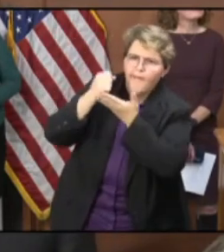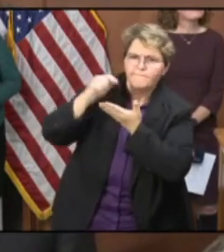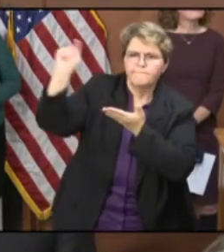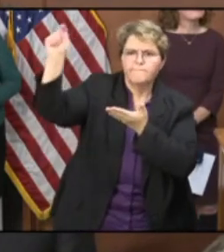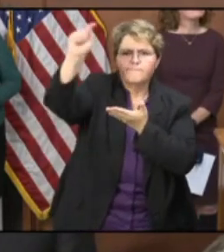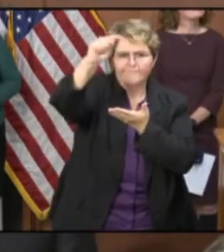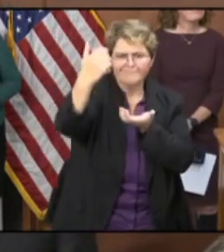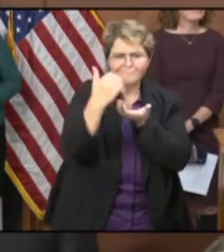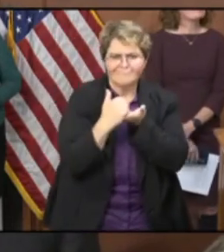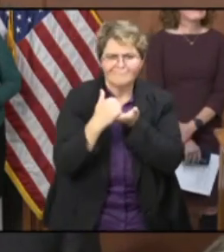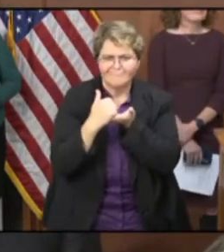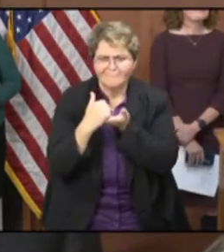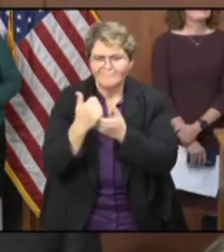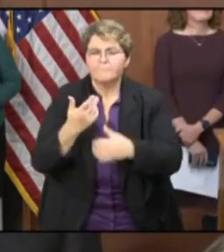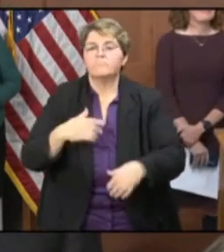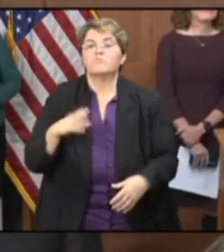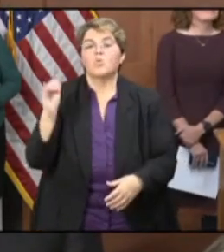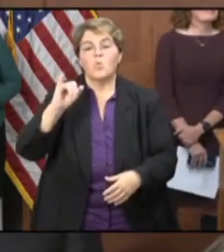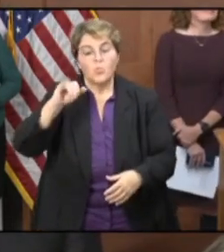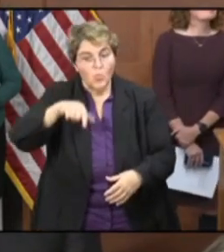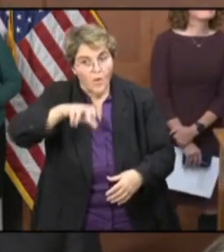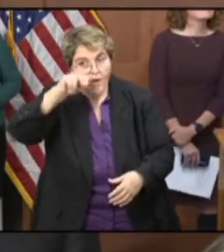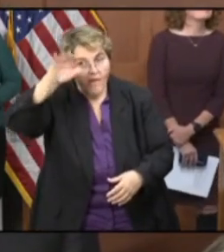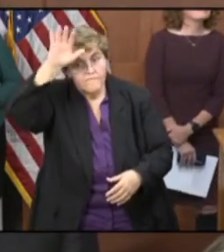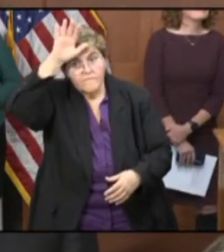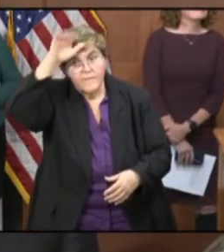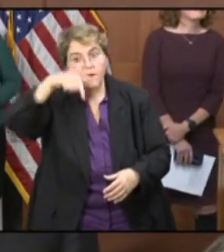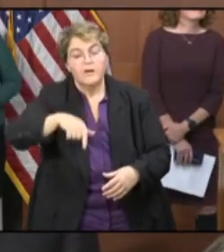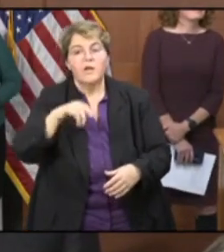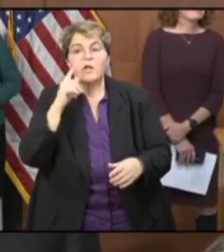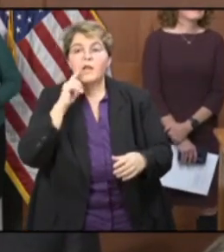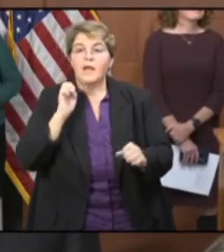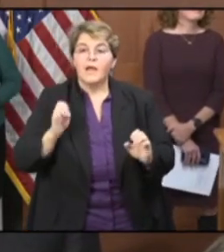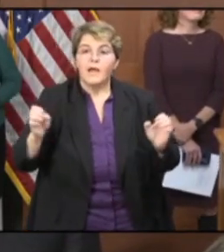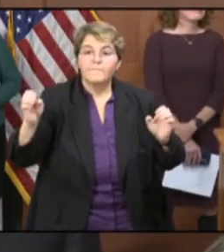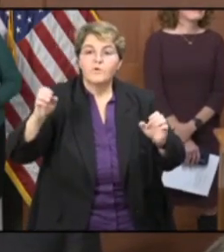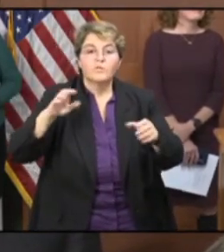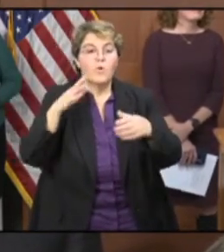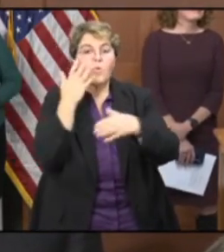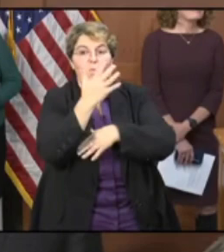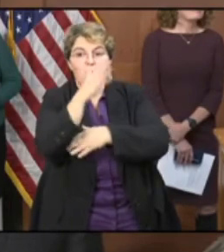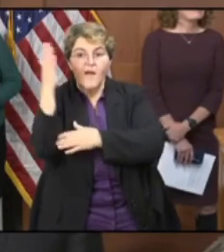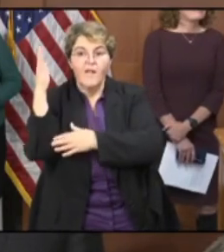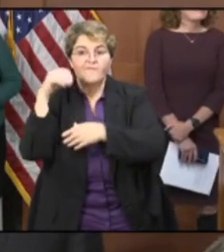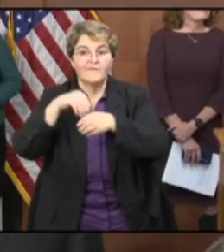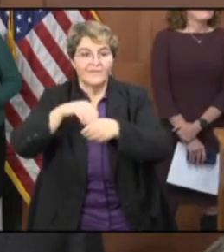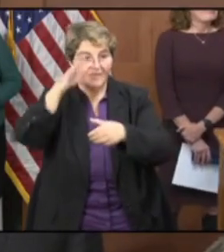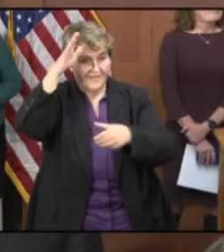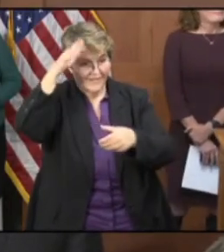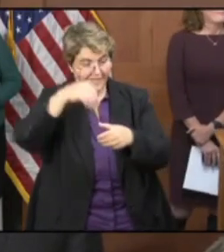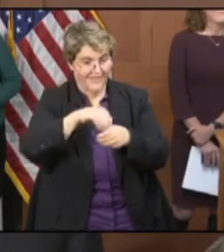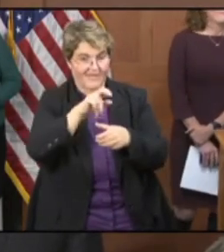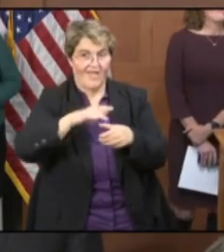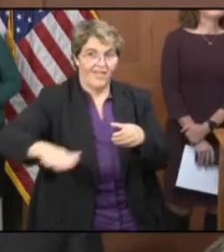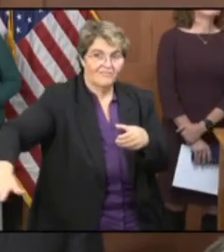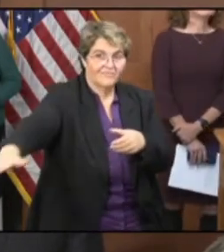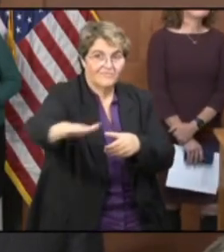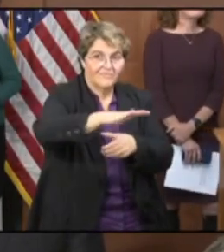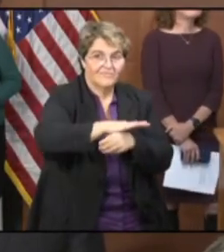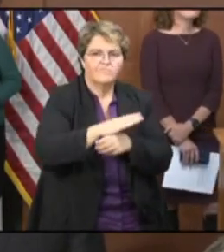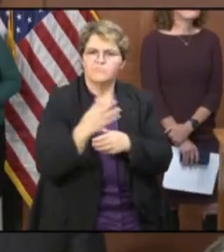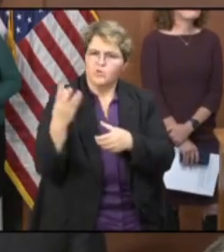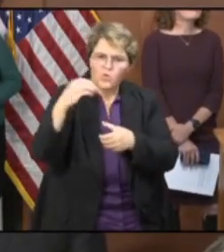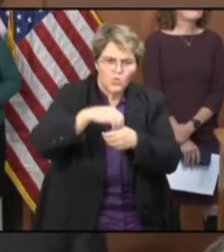Connecticut Fire Crew. They are acting as emergency wildland firefighters in Connecticut, and they're doing a tremendous job working side by side with local